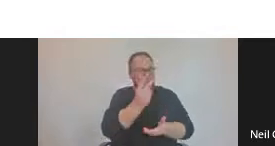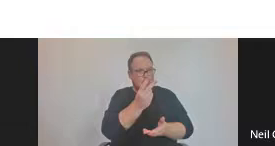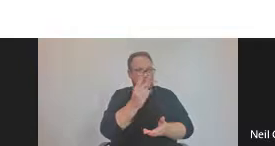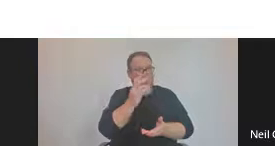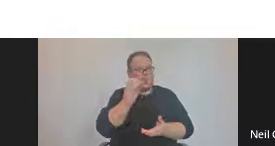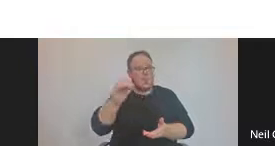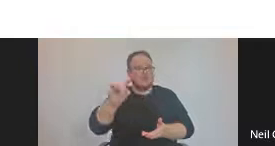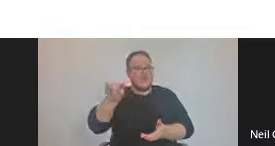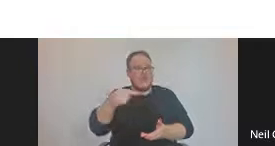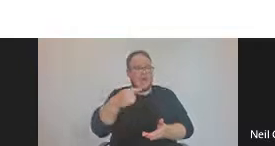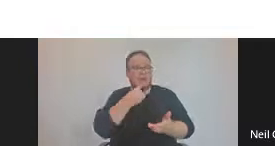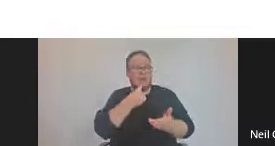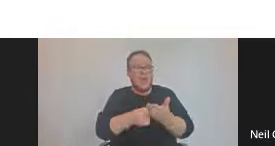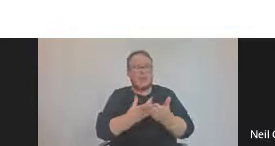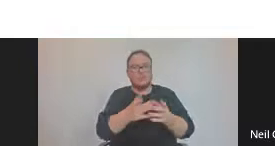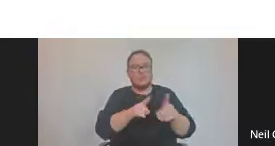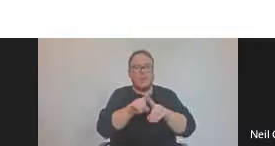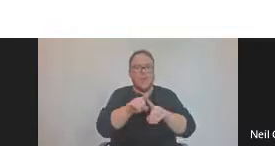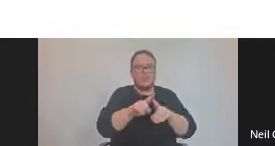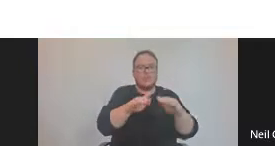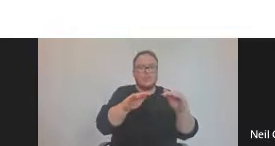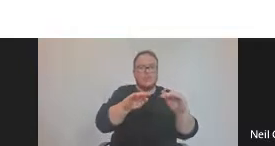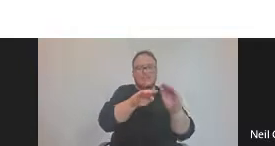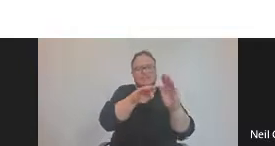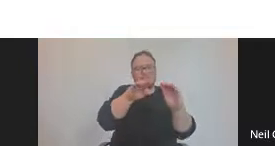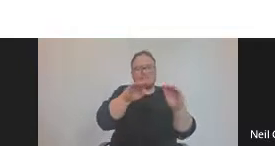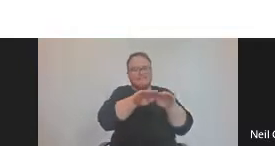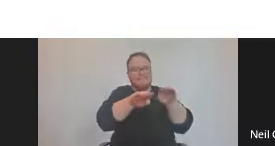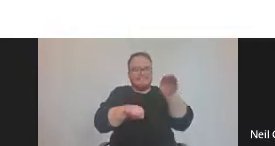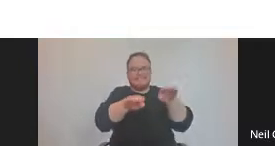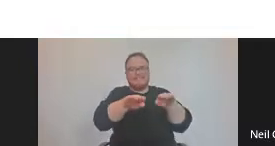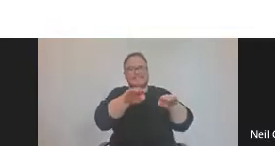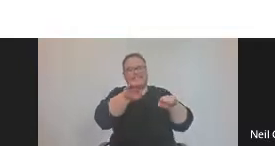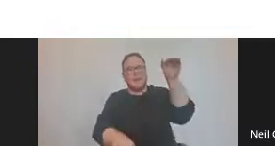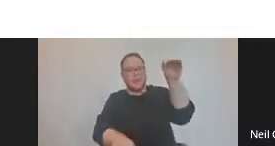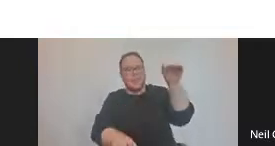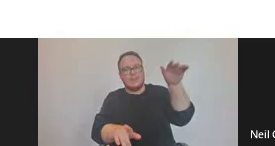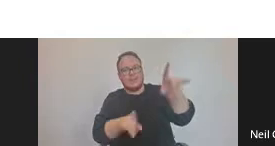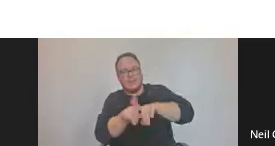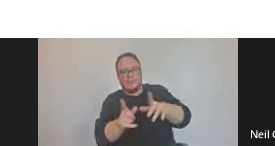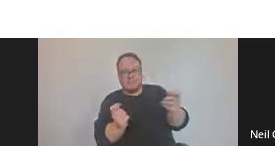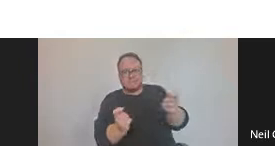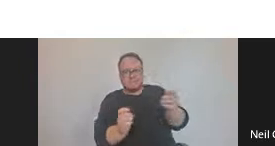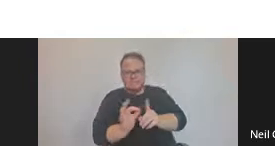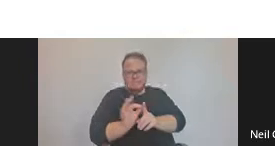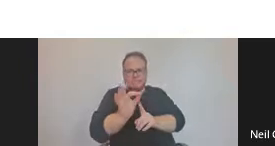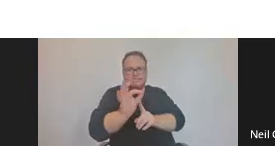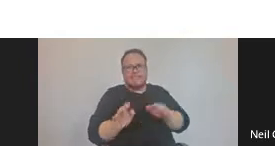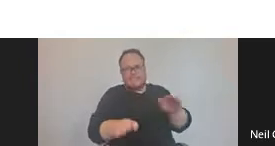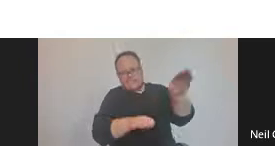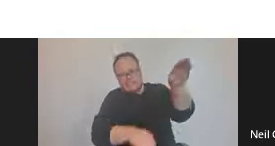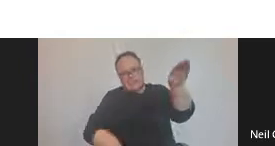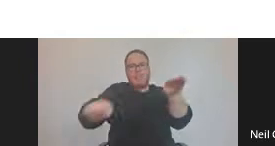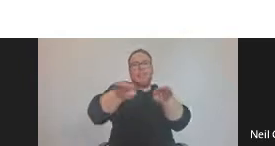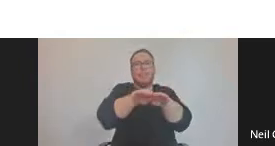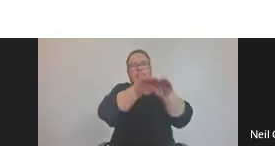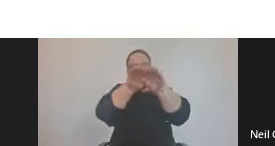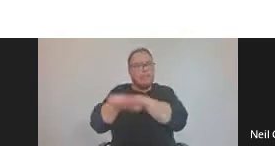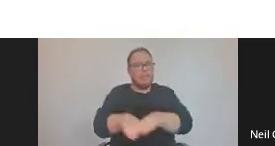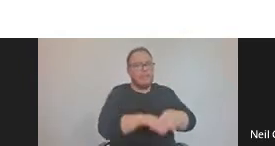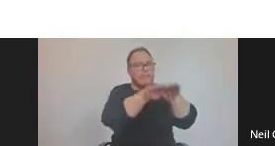inequalities. And there's a huge agenda, as you heard from Alison before, through the integrated care system to really raise the profile